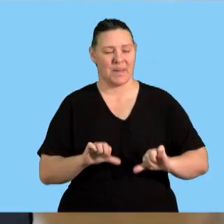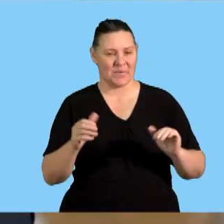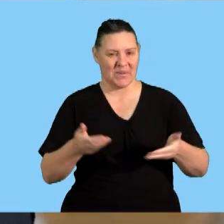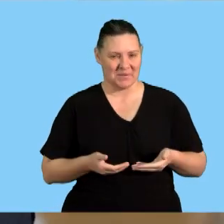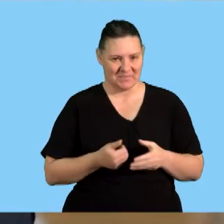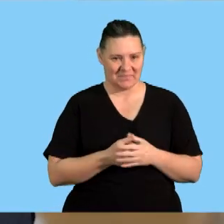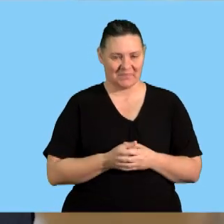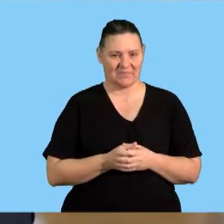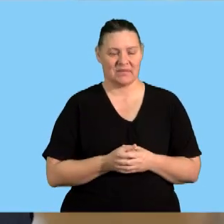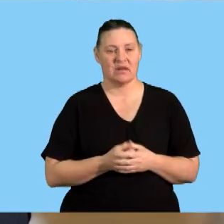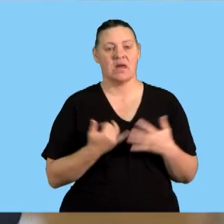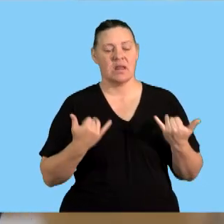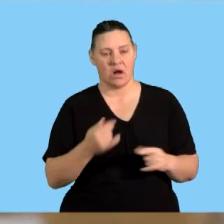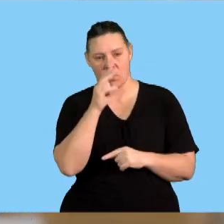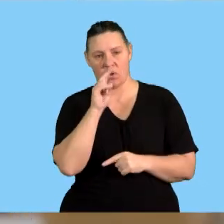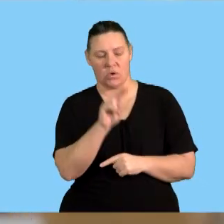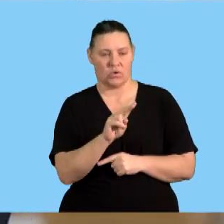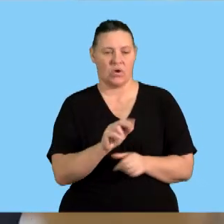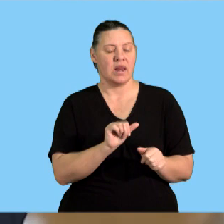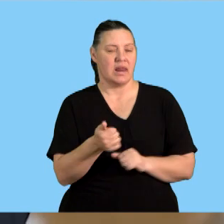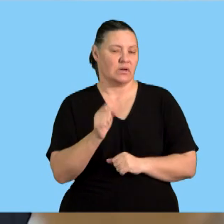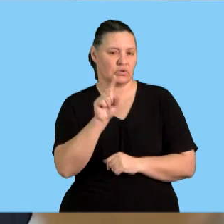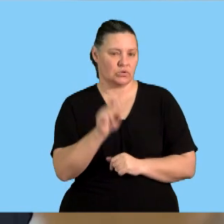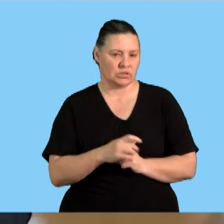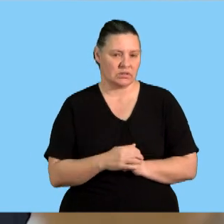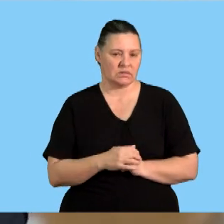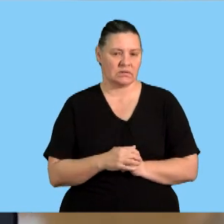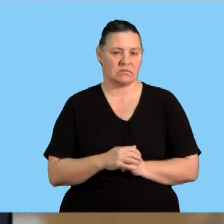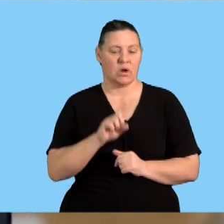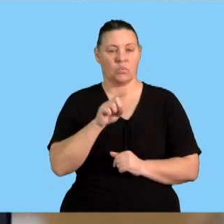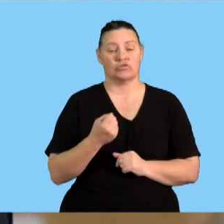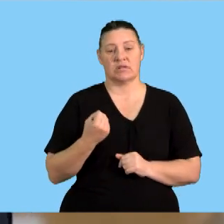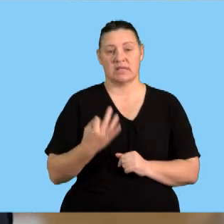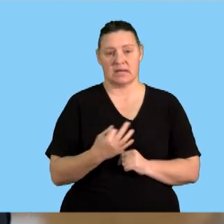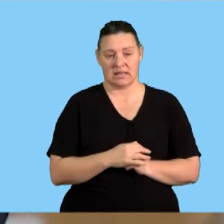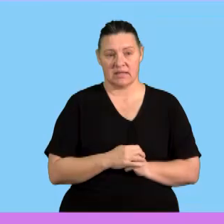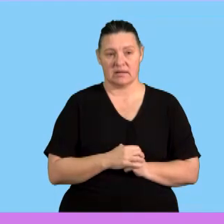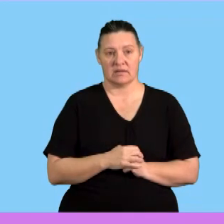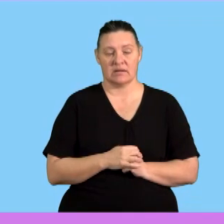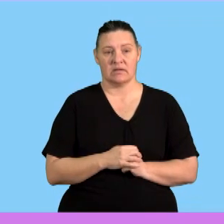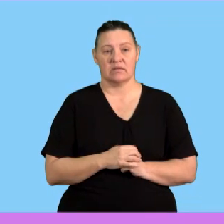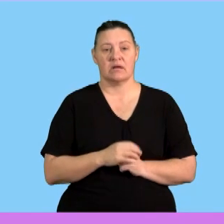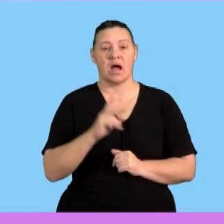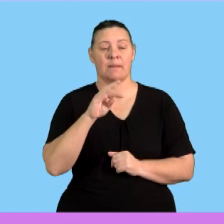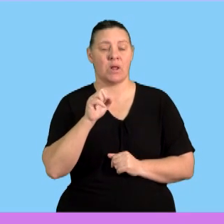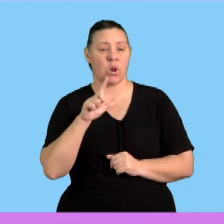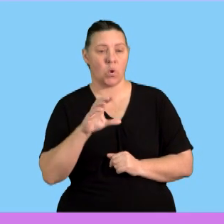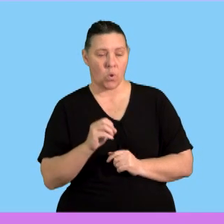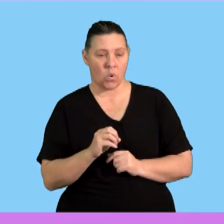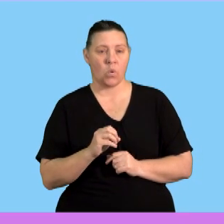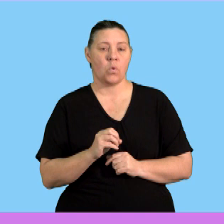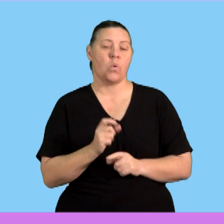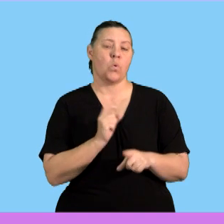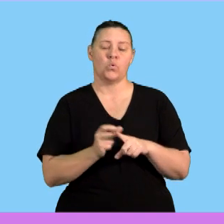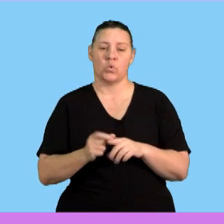Guys, welcome back after that advert break. Let us look at our next question. So at question number 3, I've indicated here that Kabelo